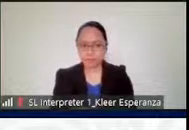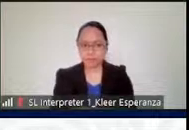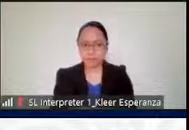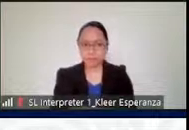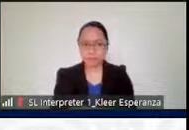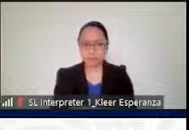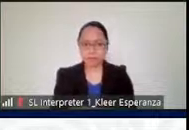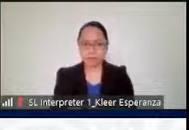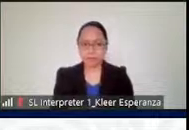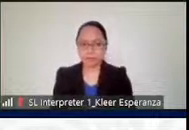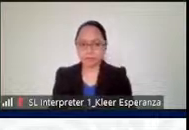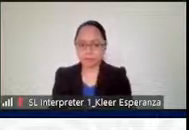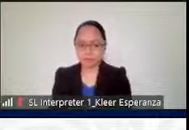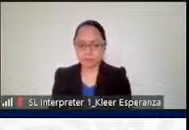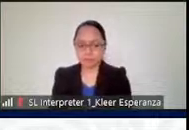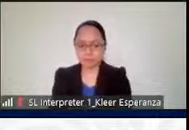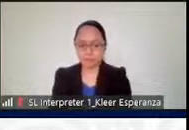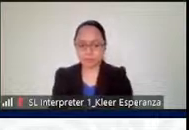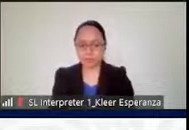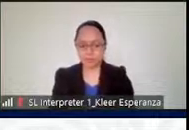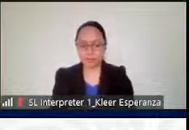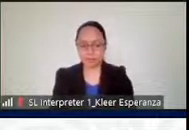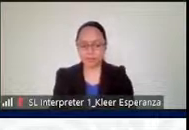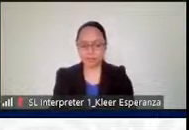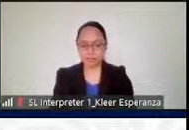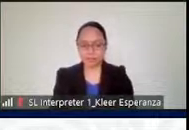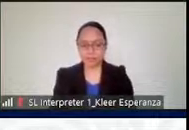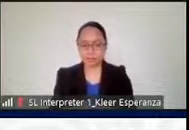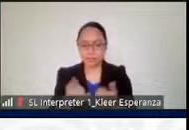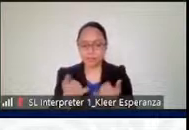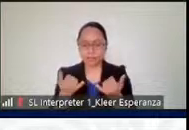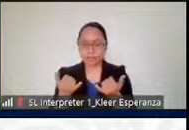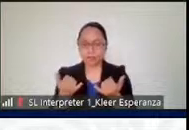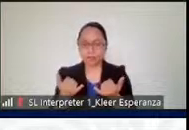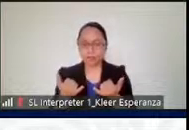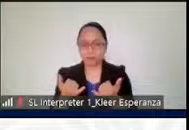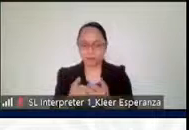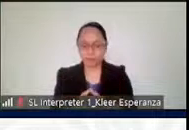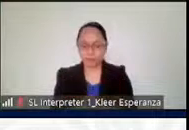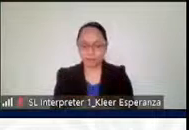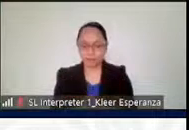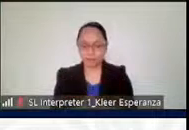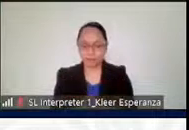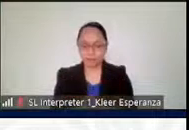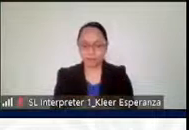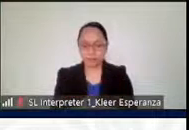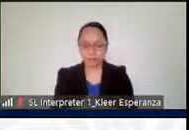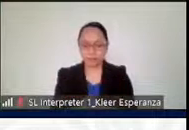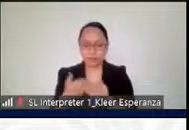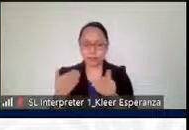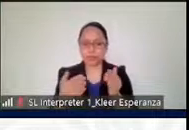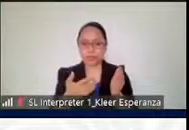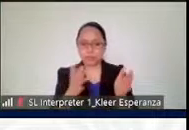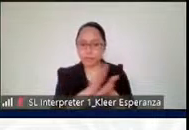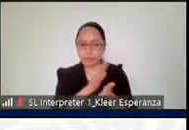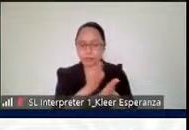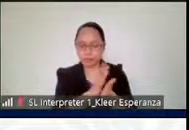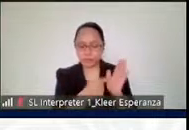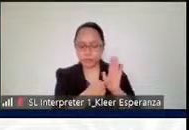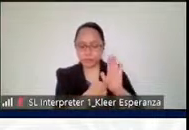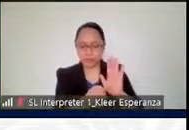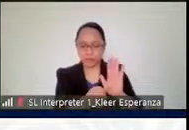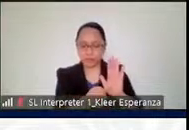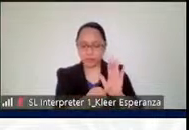opening program of such events. Commonly pertaining to affairs and topics that are well known to the elders, the